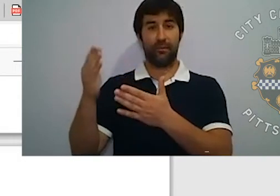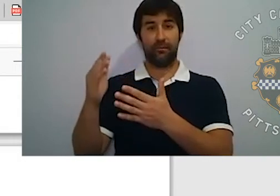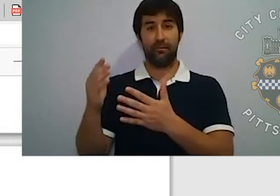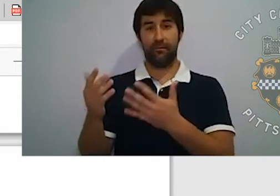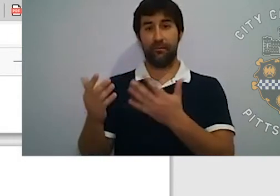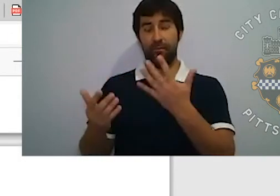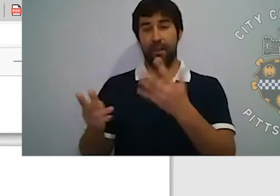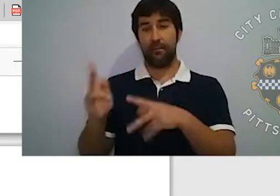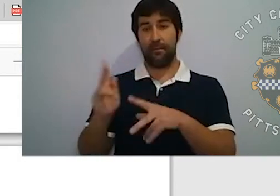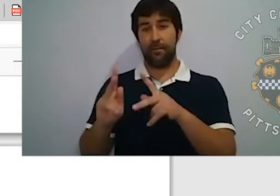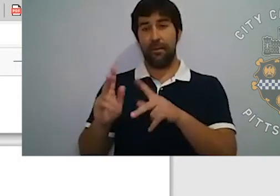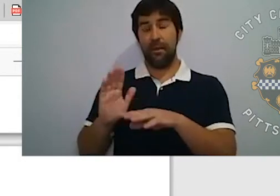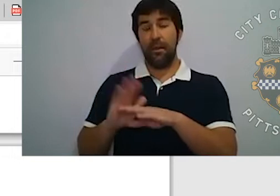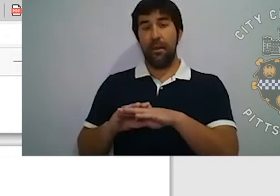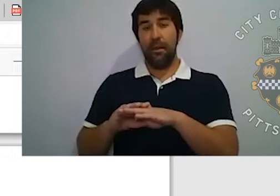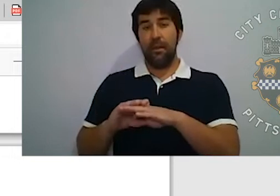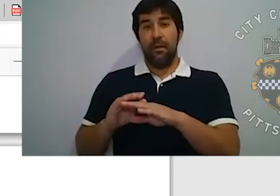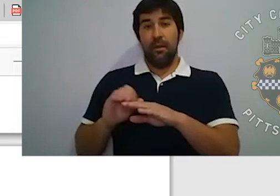resurfacing, our